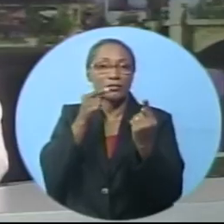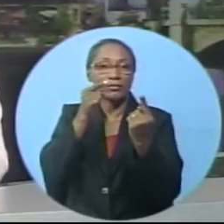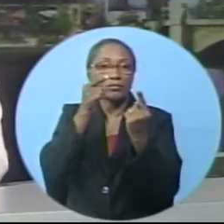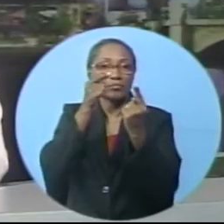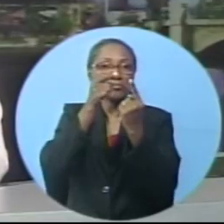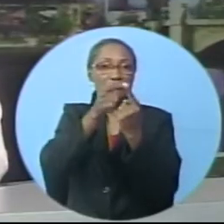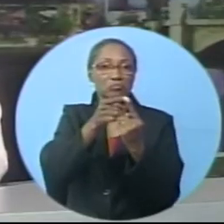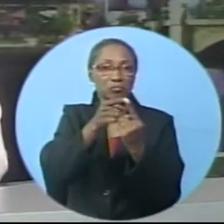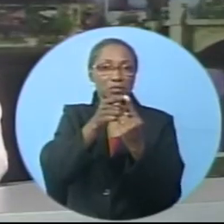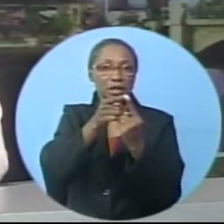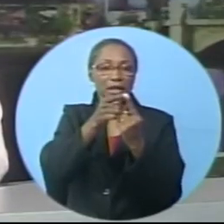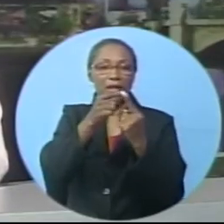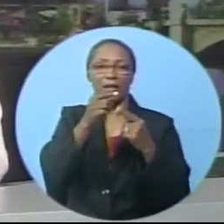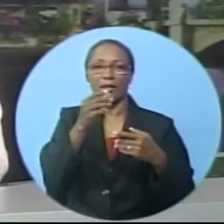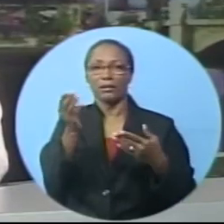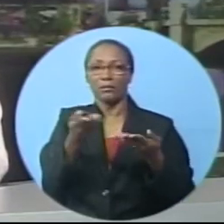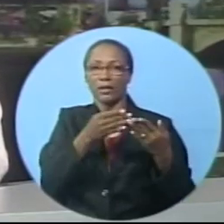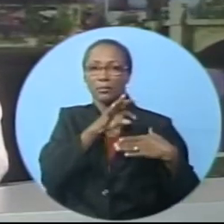bring significant benefits.